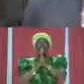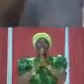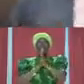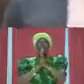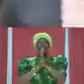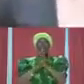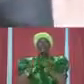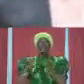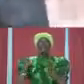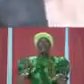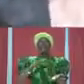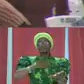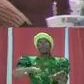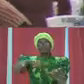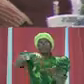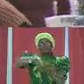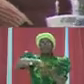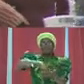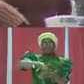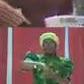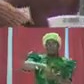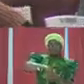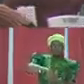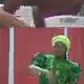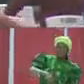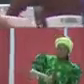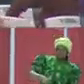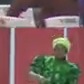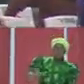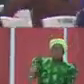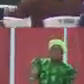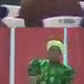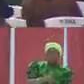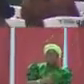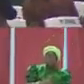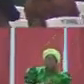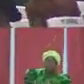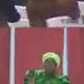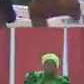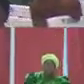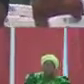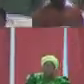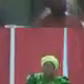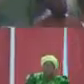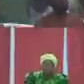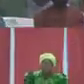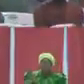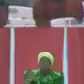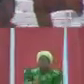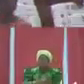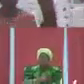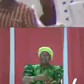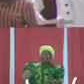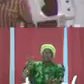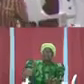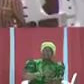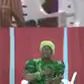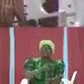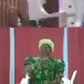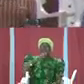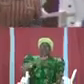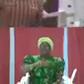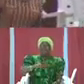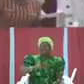You are worthy to be praised. You are worthy to be